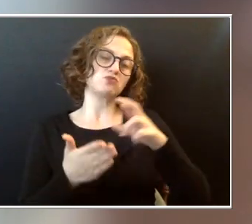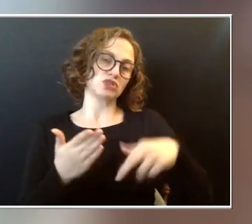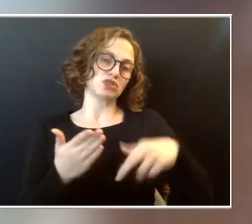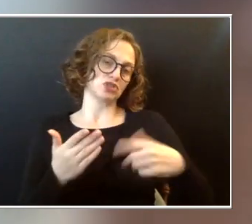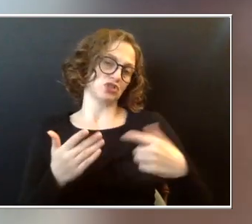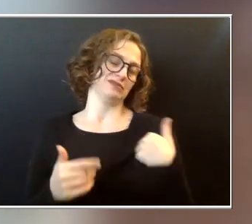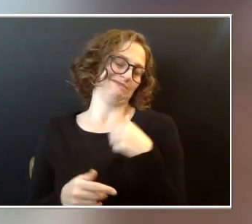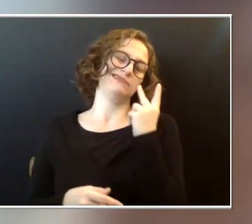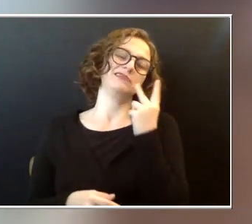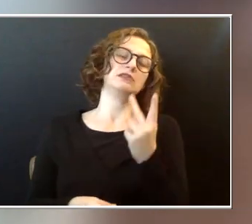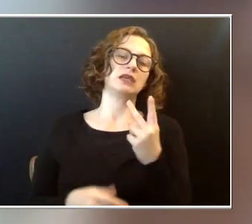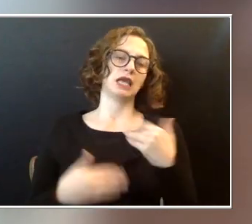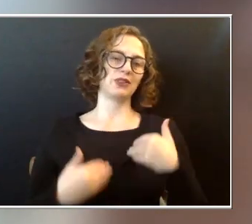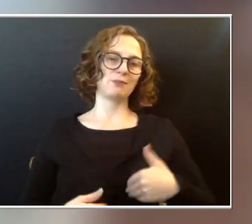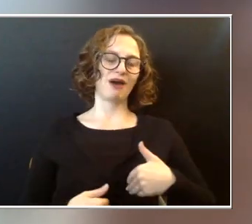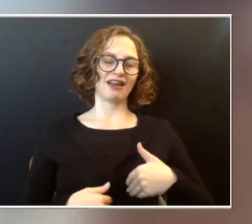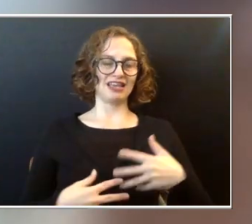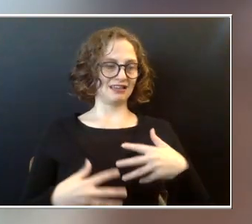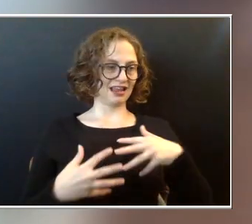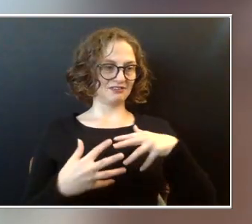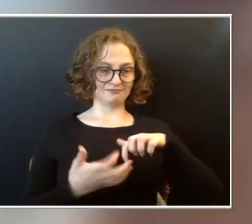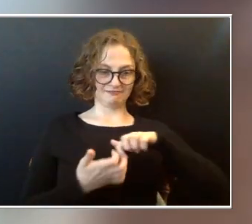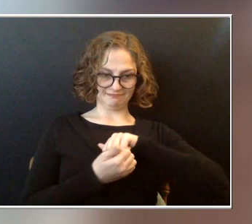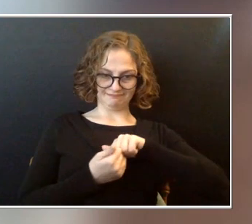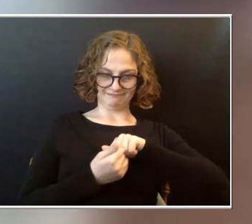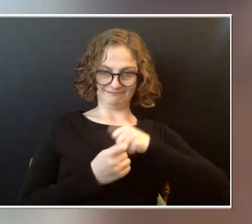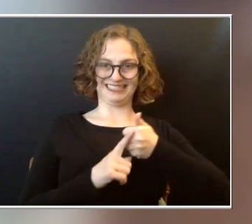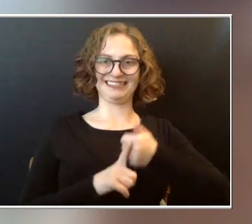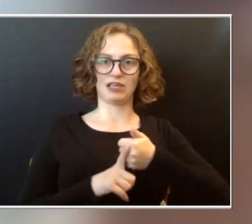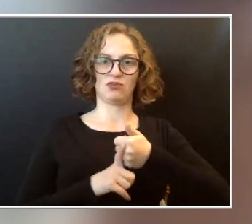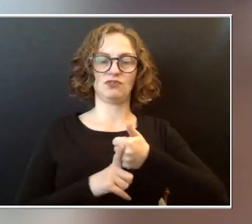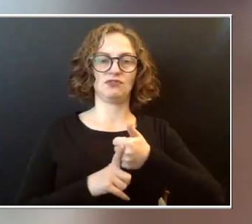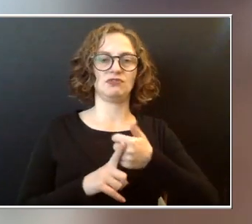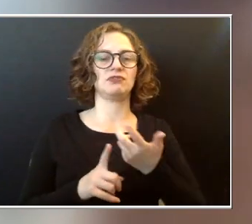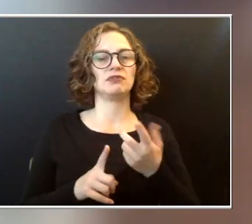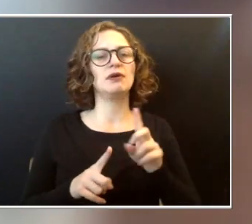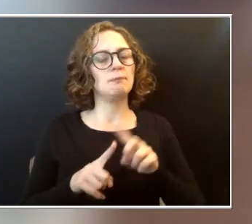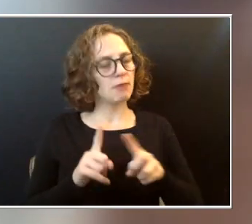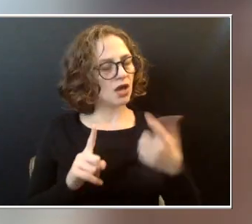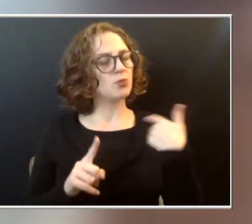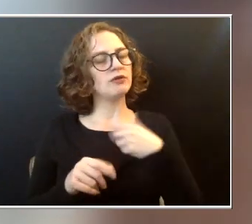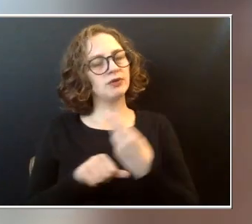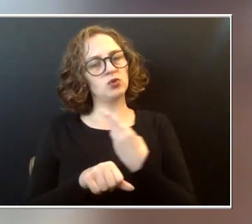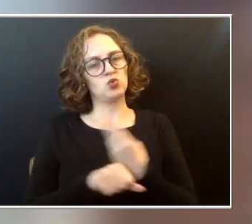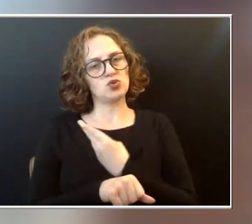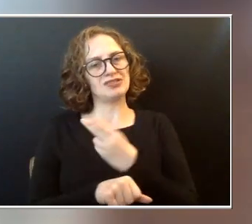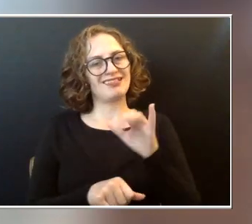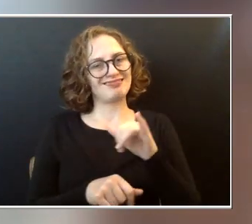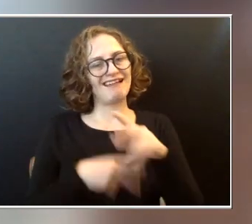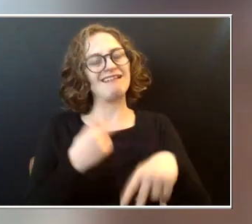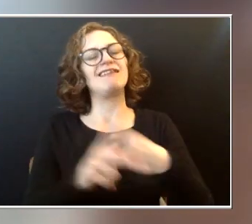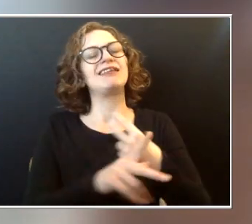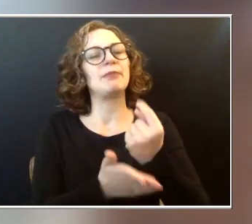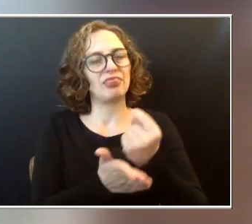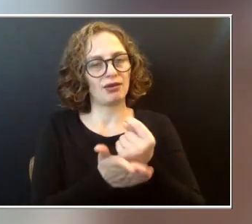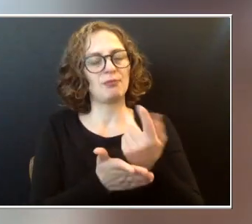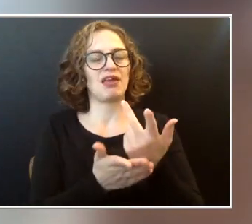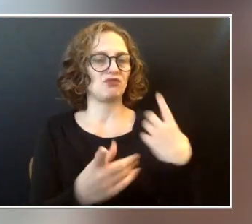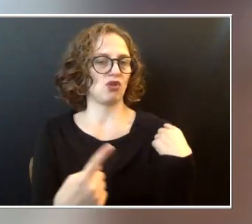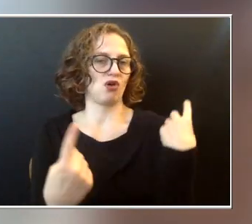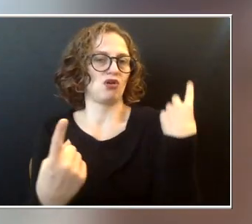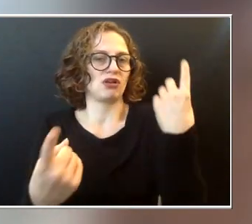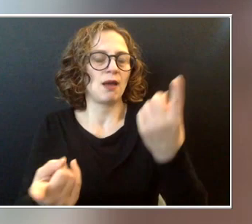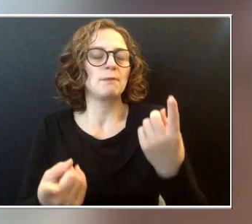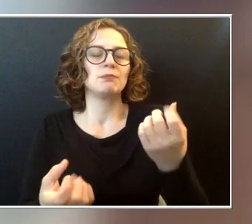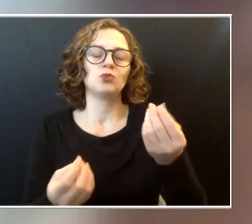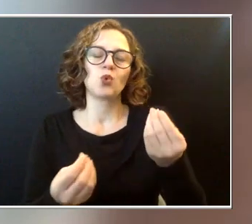in addition to attacking the cancer. But we've been using these drugs now for quite some time, so the oncology community has a good handle